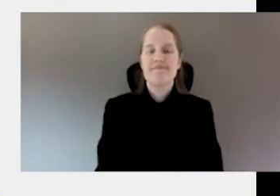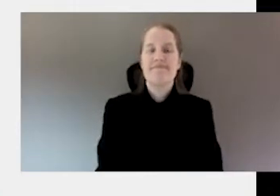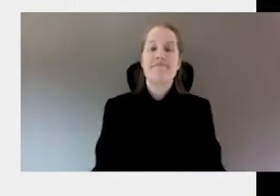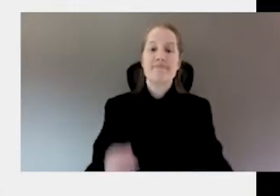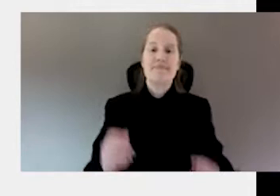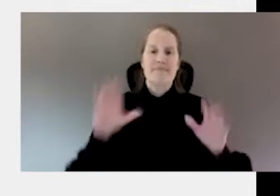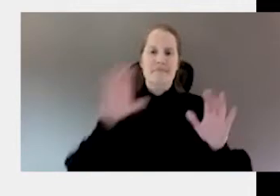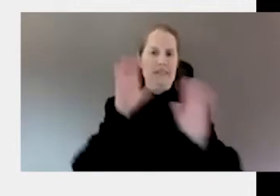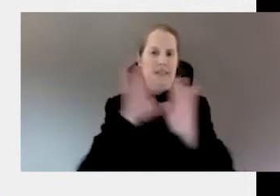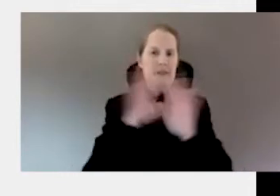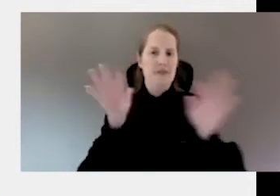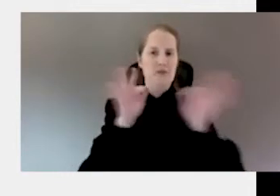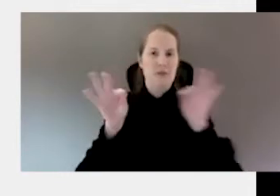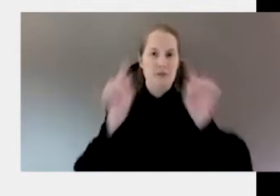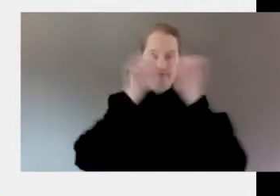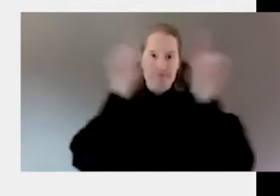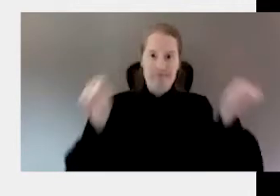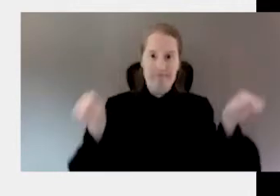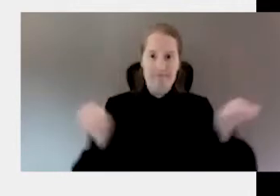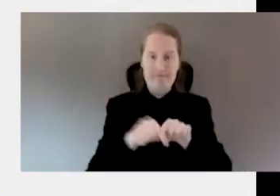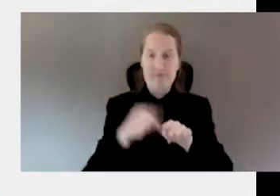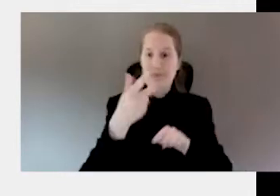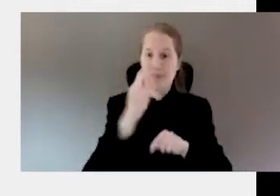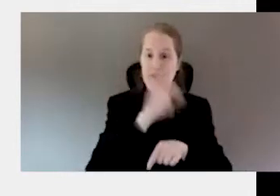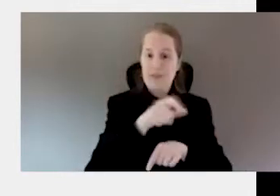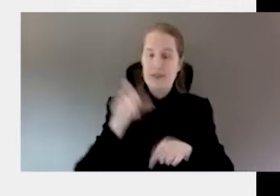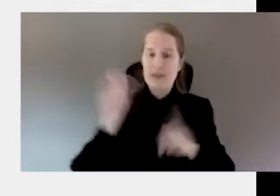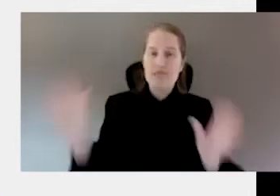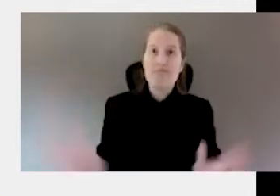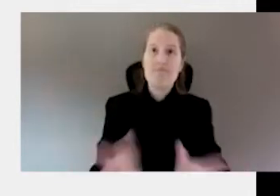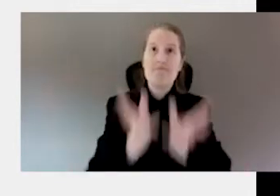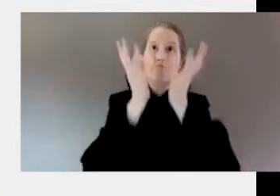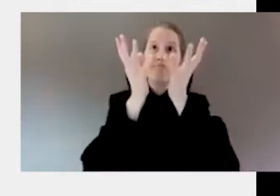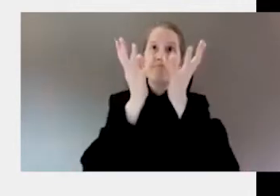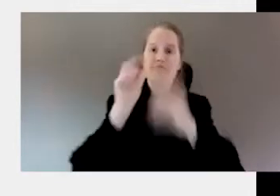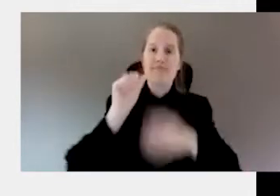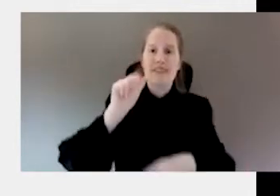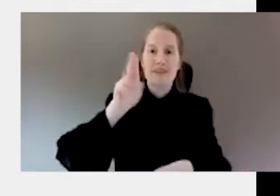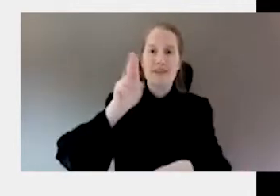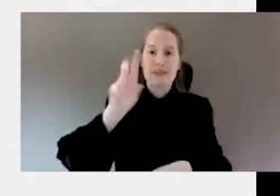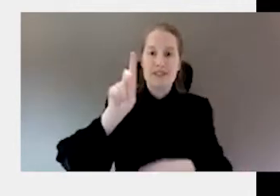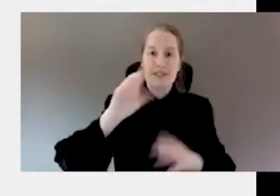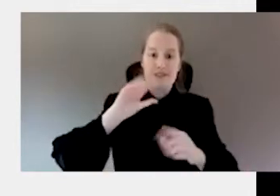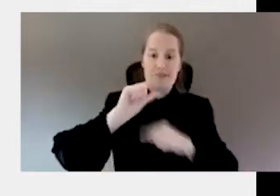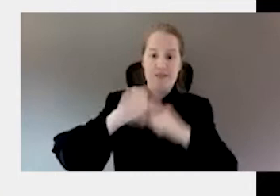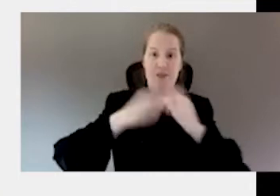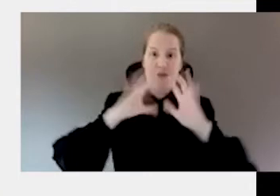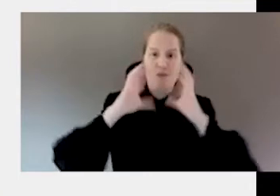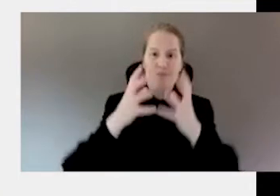Visual description: 3 figures holding the AUCD globe logo.